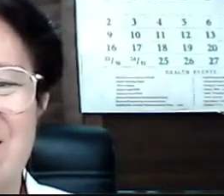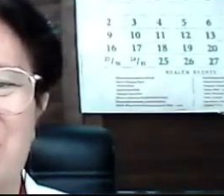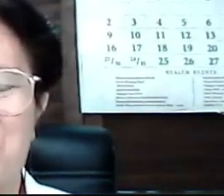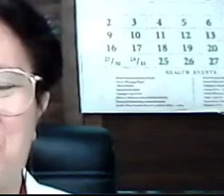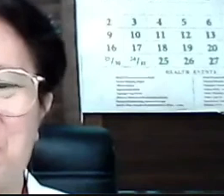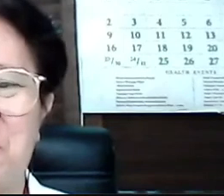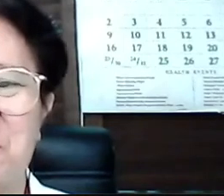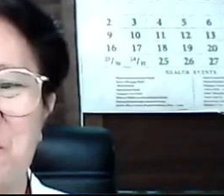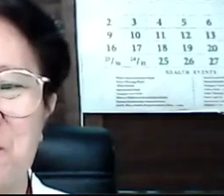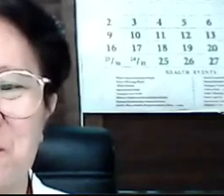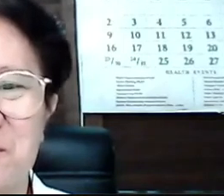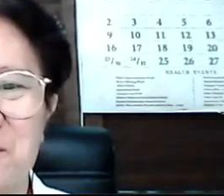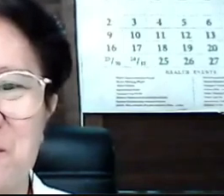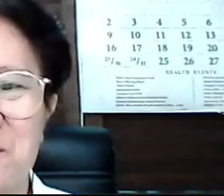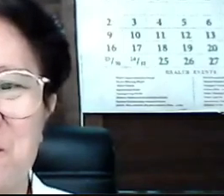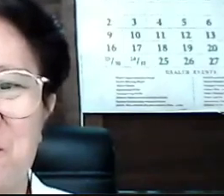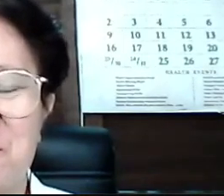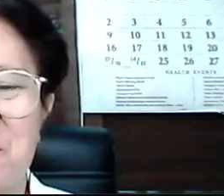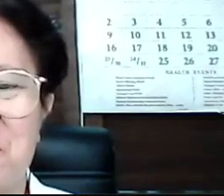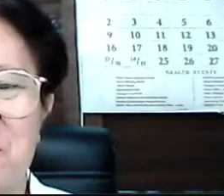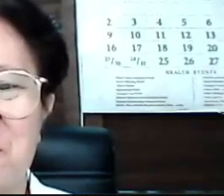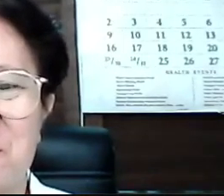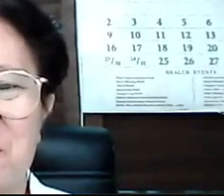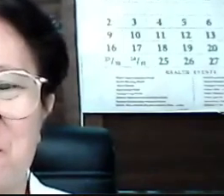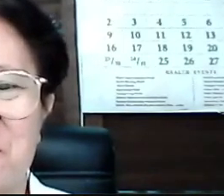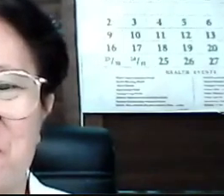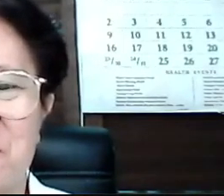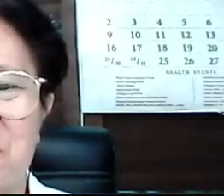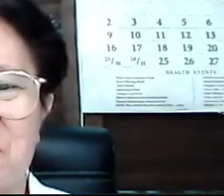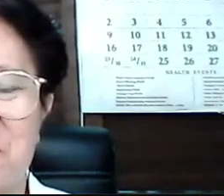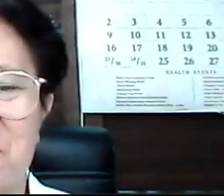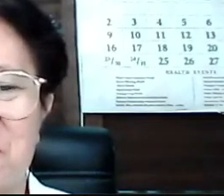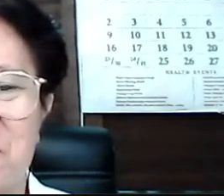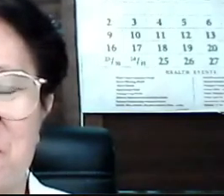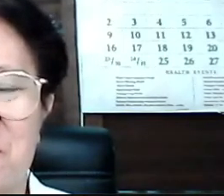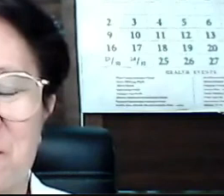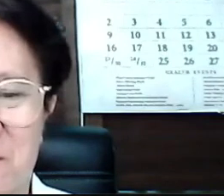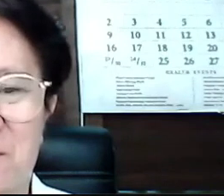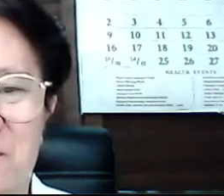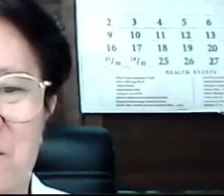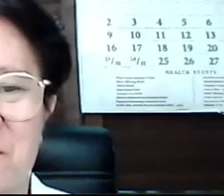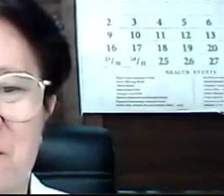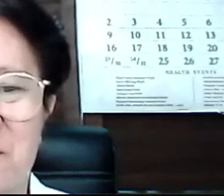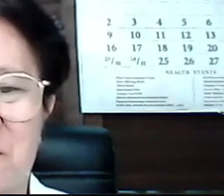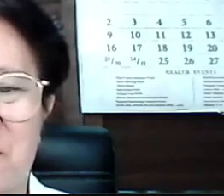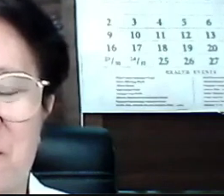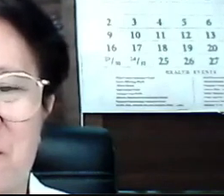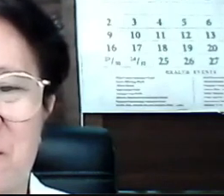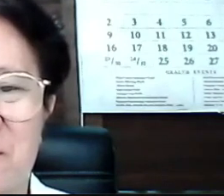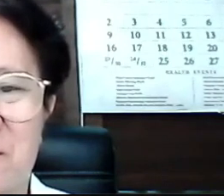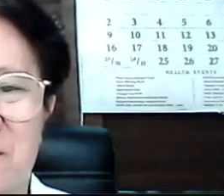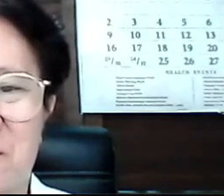we're totally excited. We thank you, Dr. O'Connor and Dr. Santiago, really for sharing, taking time out. And we'll have more